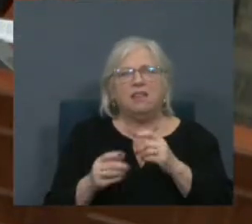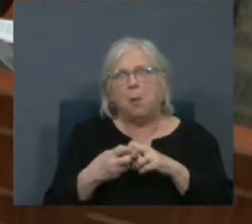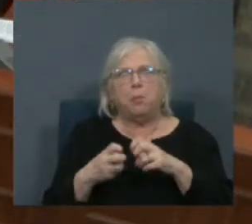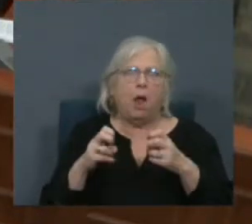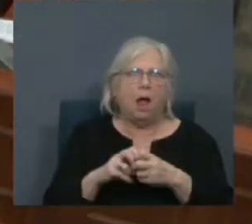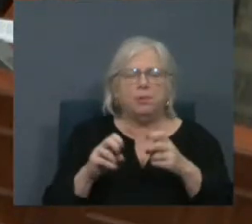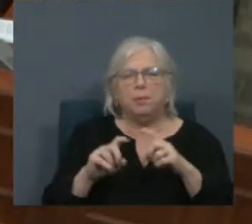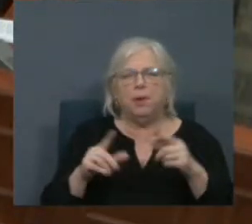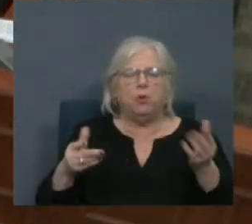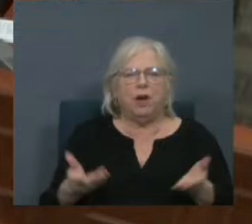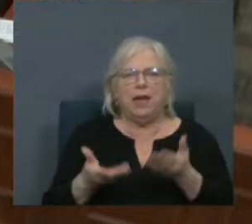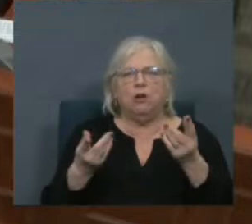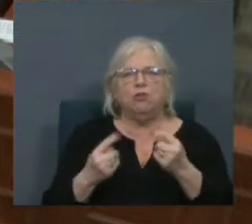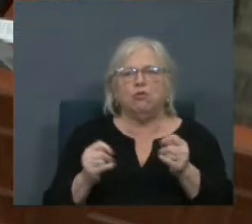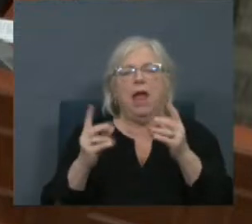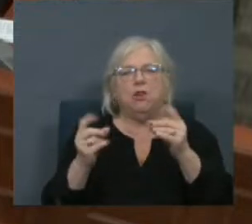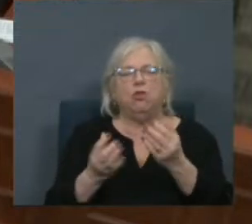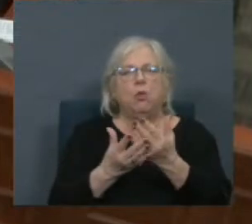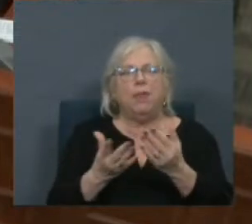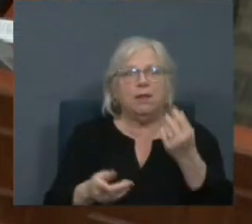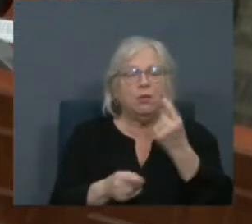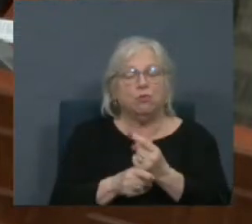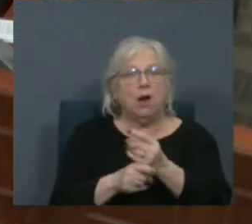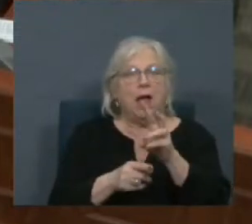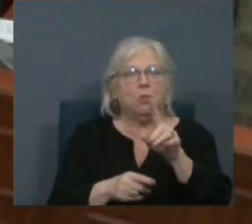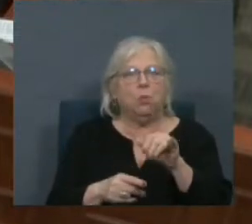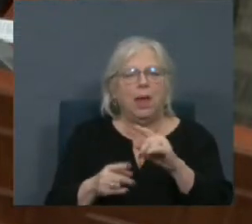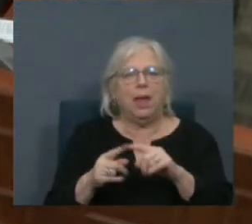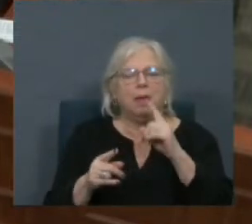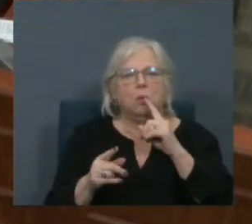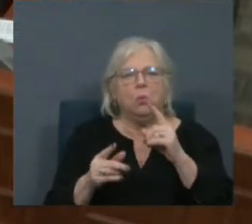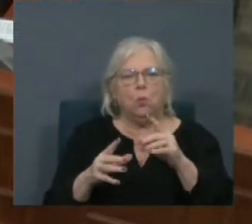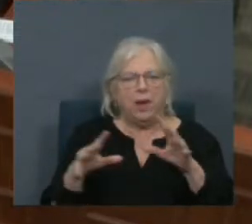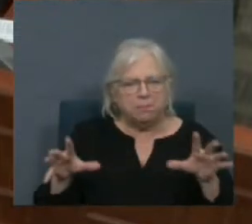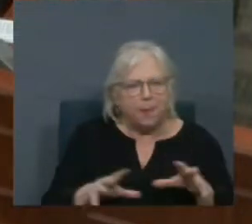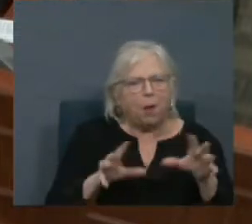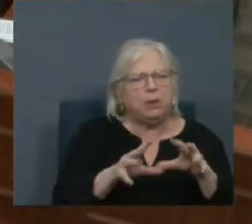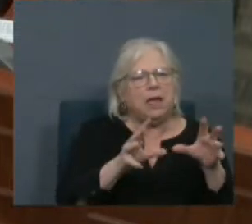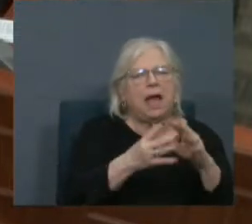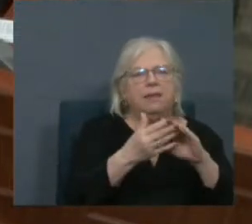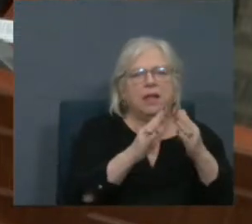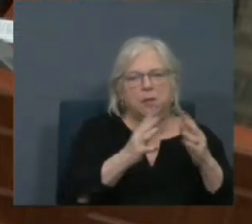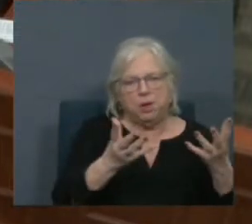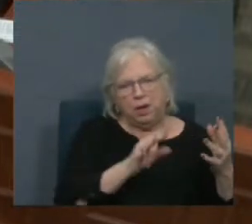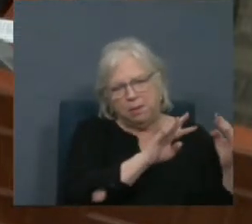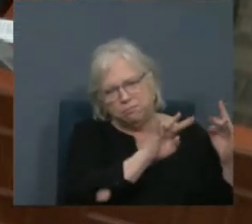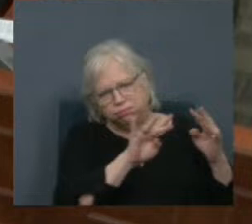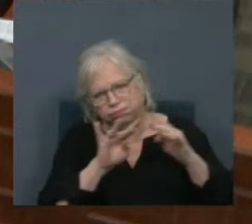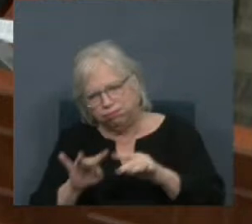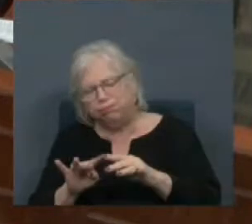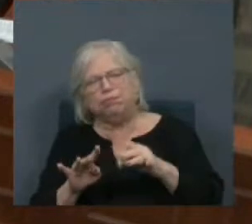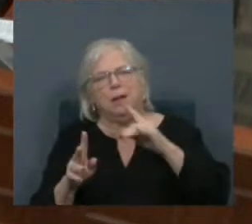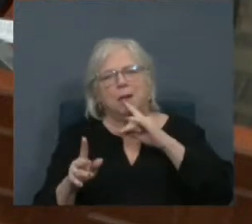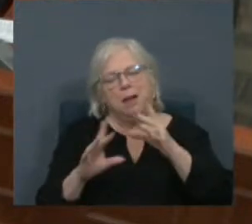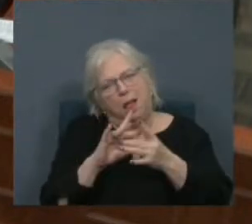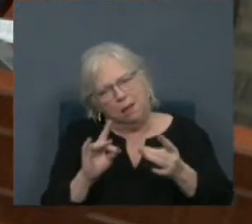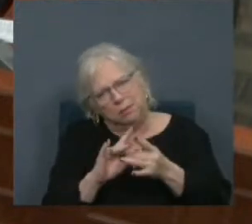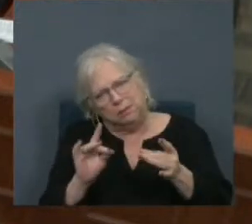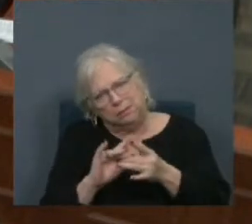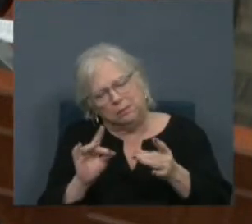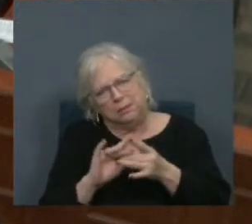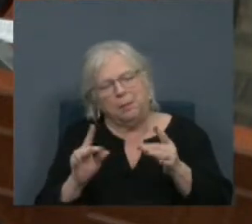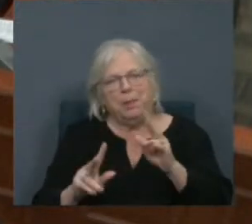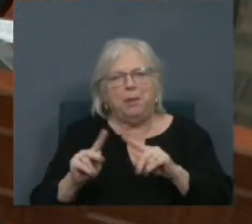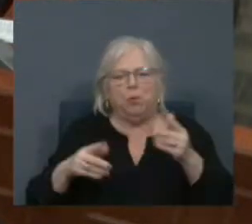problem. But we're here trying to do things, the right things. We mobilized our community. Community came out. The people